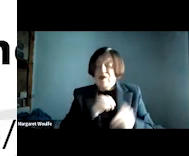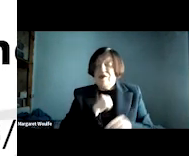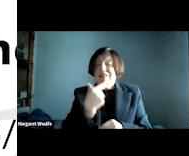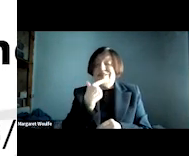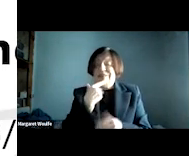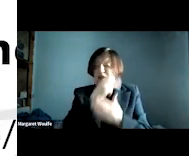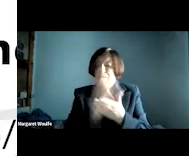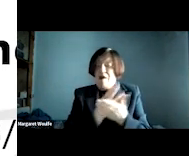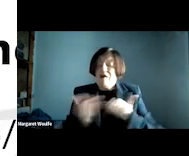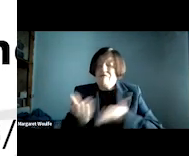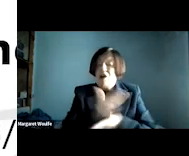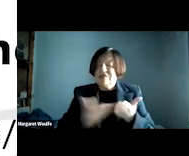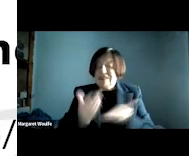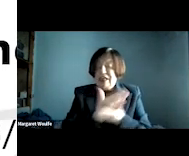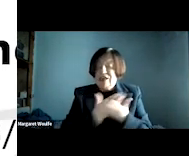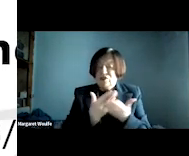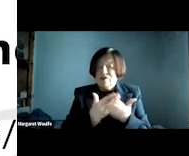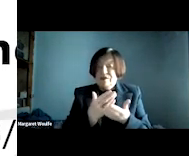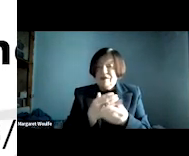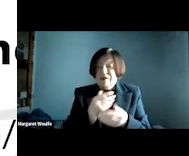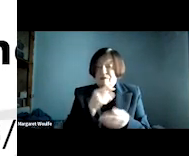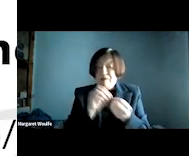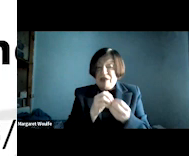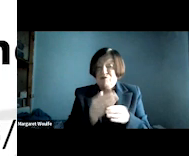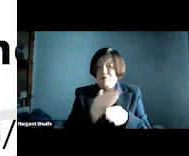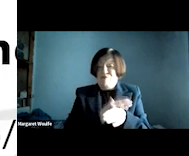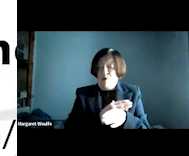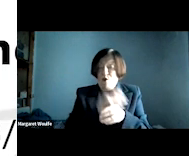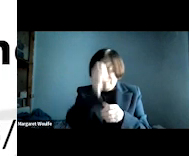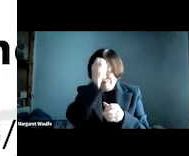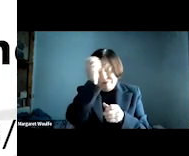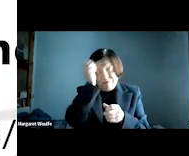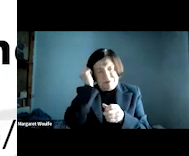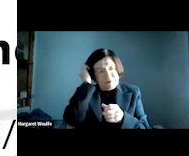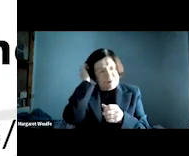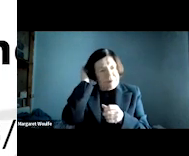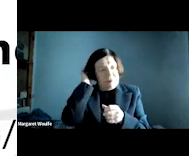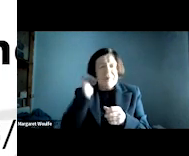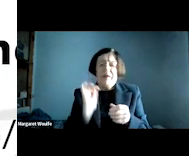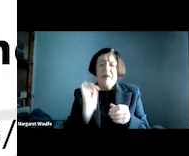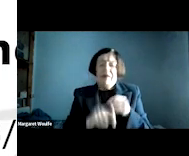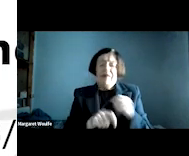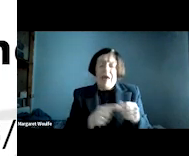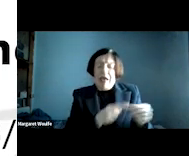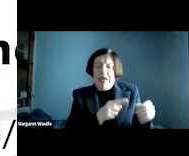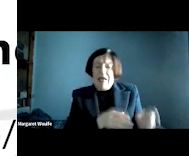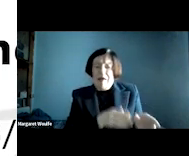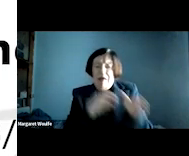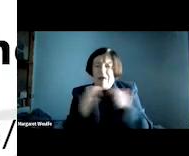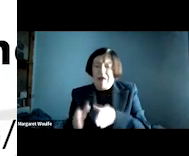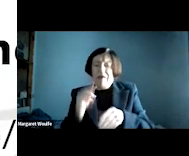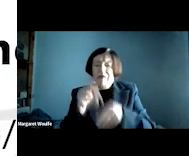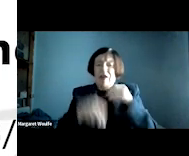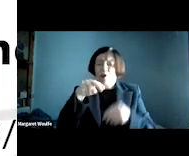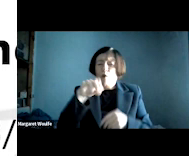phase of consultation phase a moment ago. And then when we move into